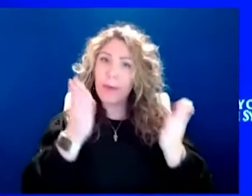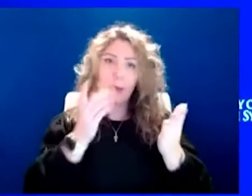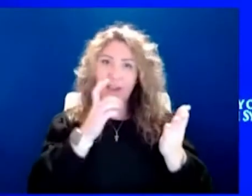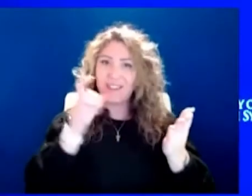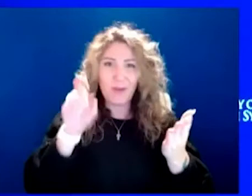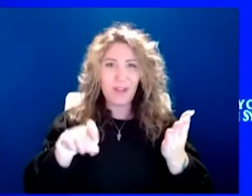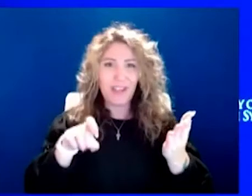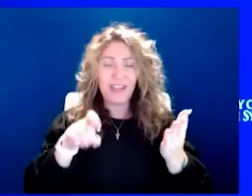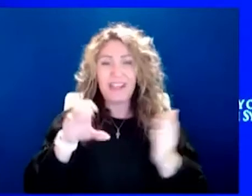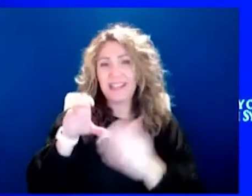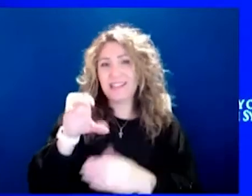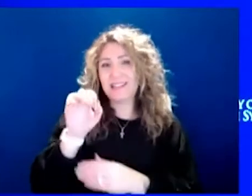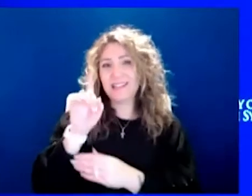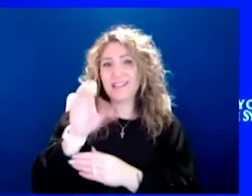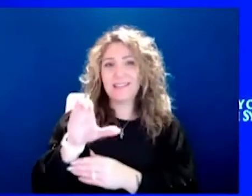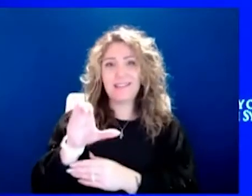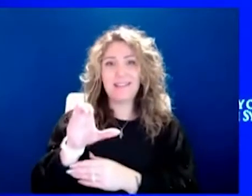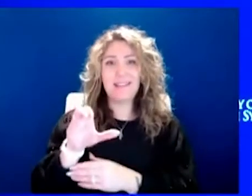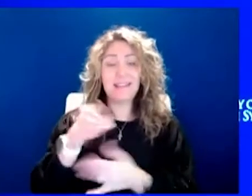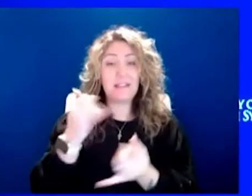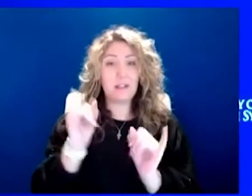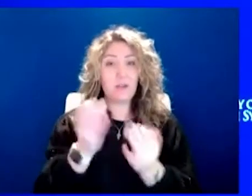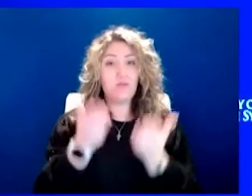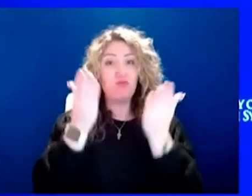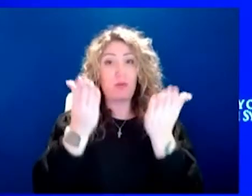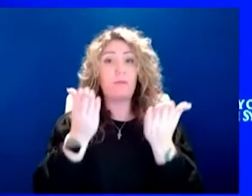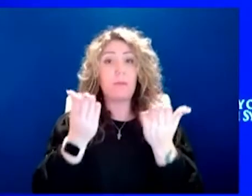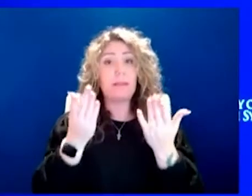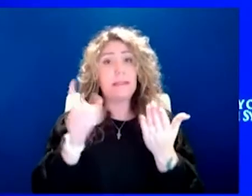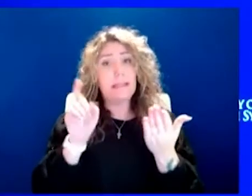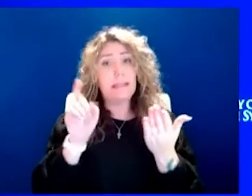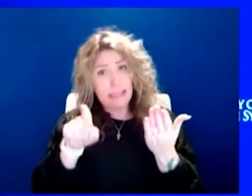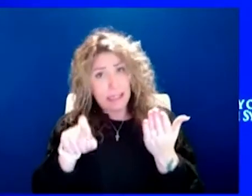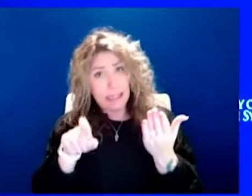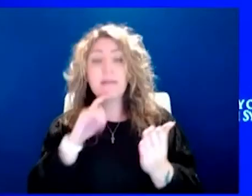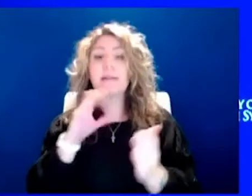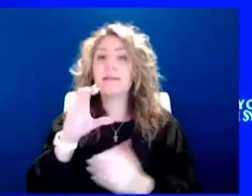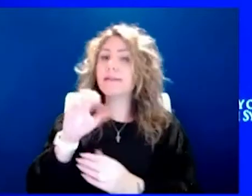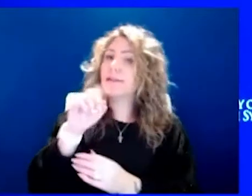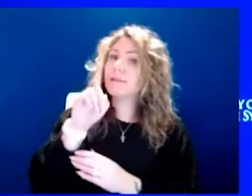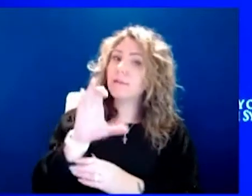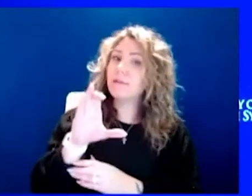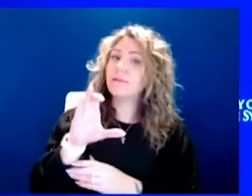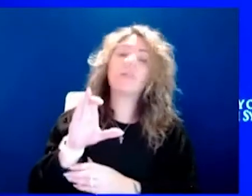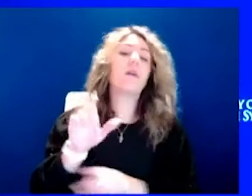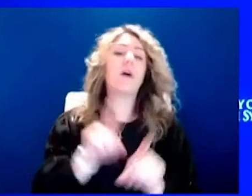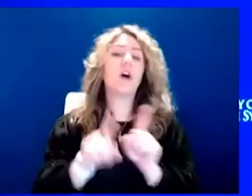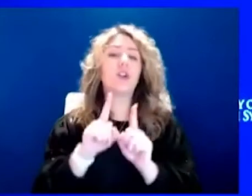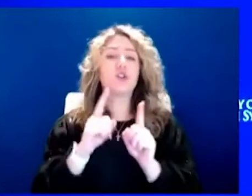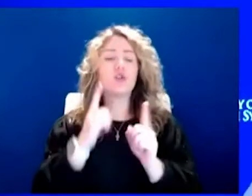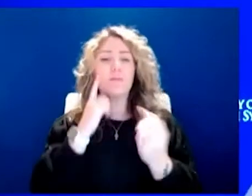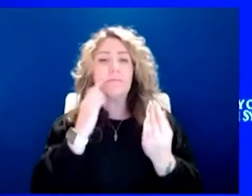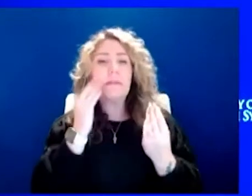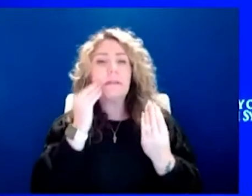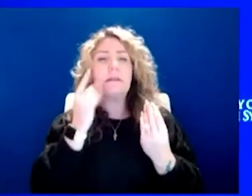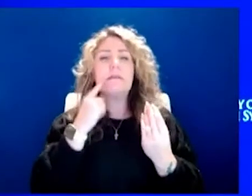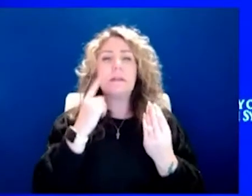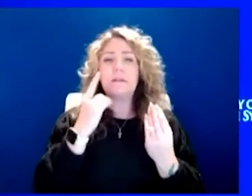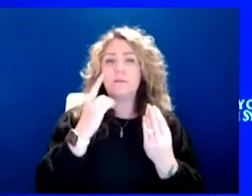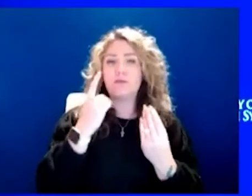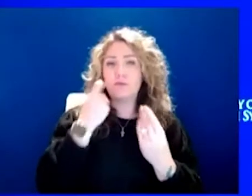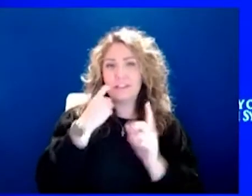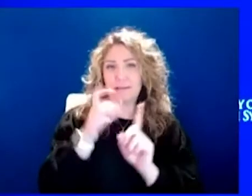still recommend that you should get it. And right now the CDC does also consider that if you have been recently infected, you